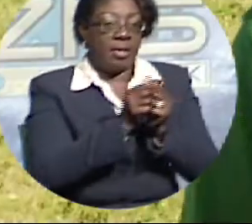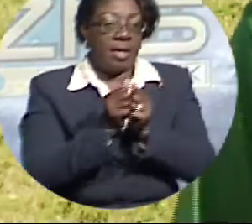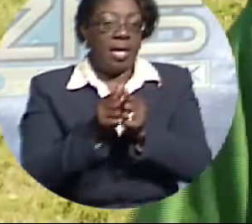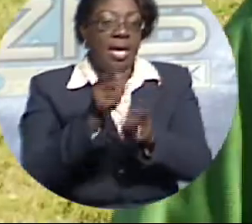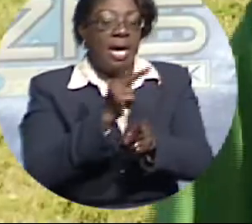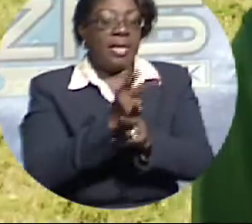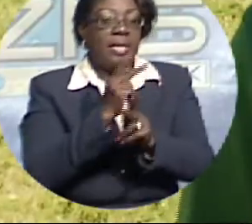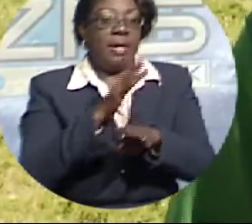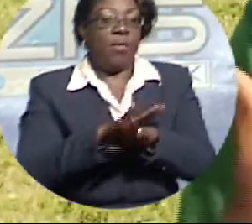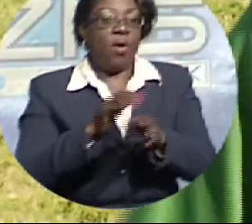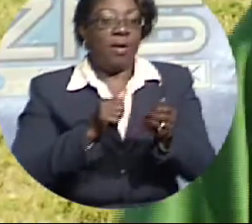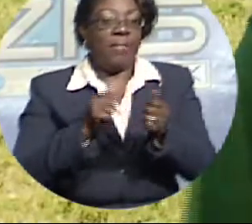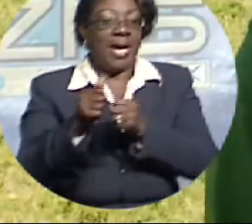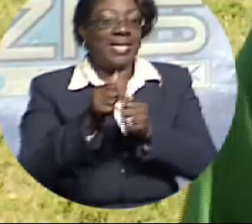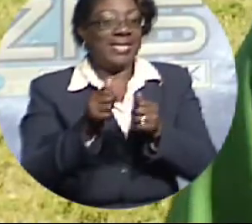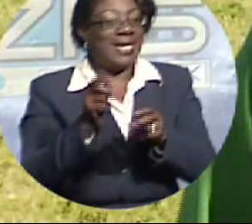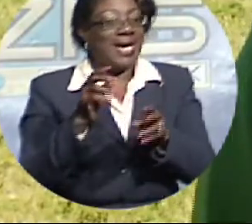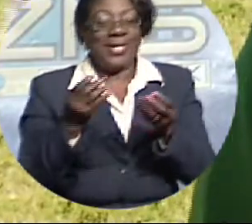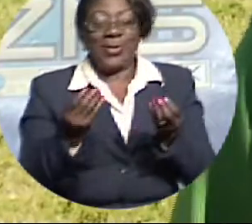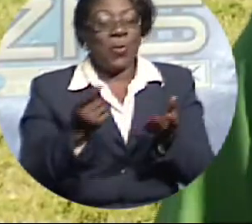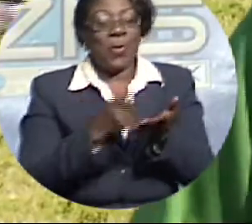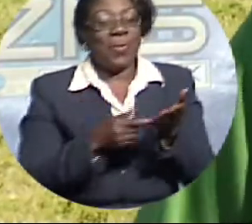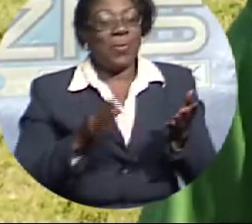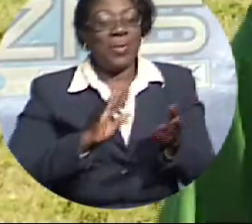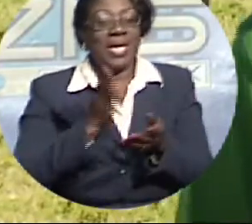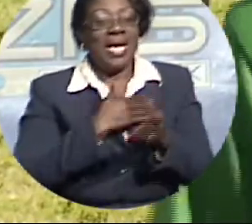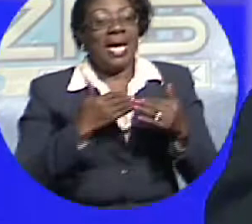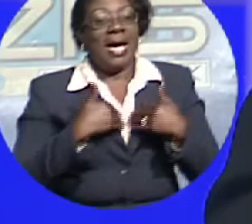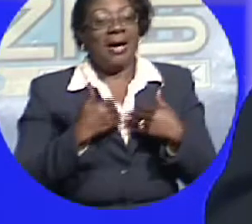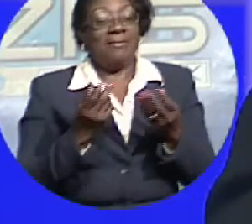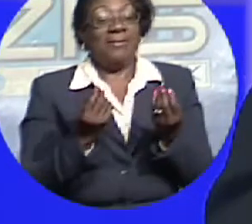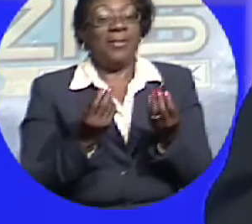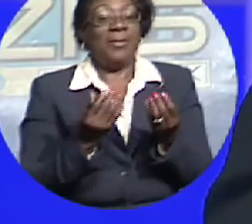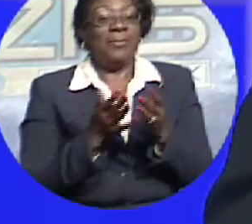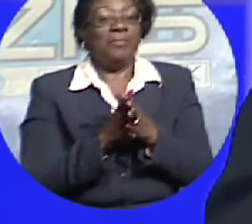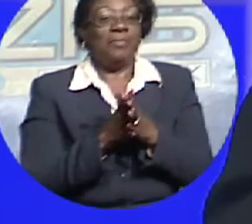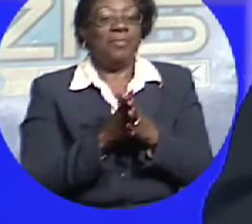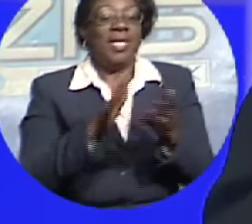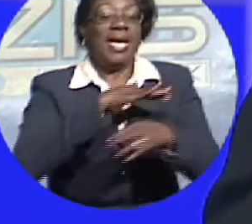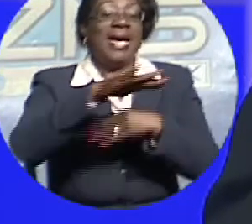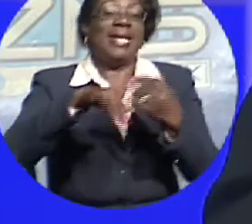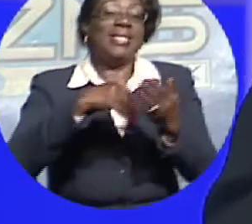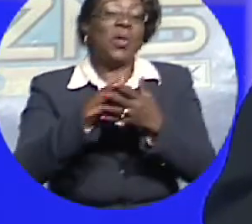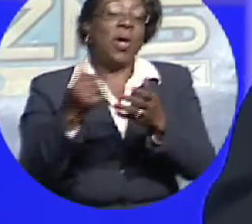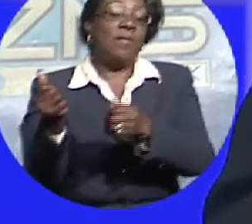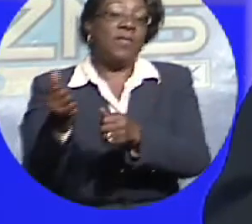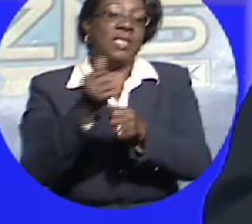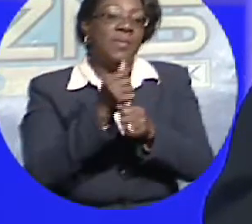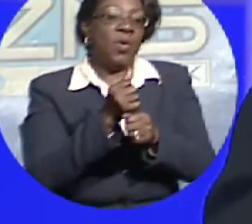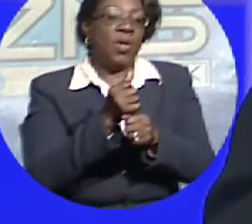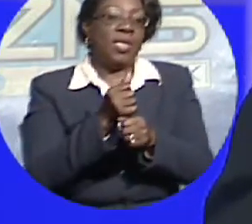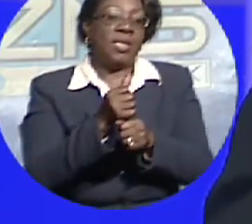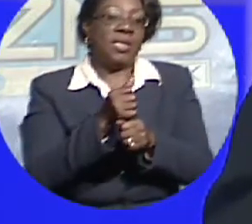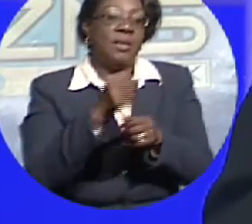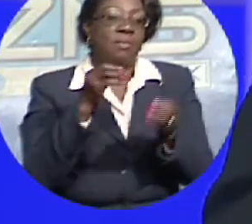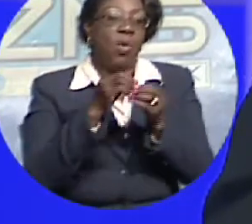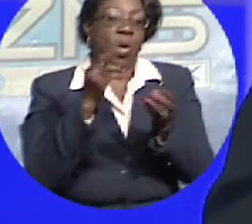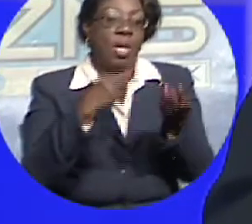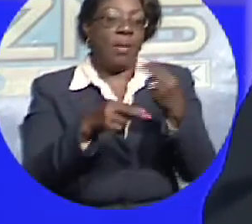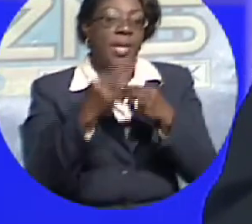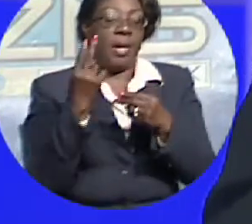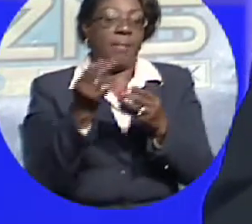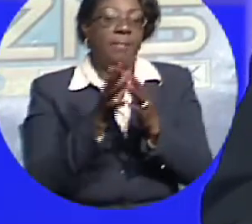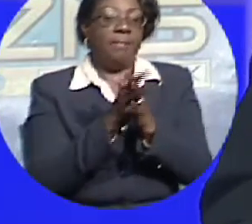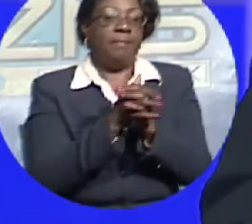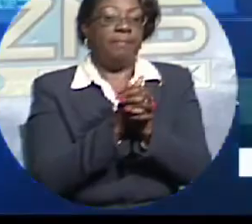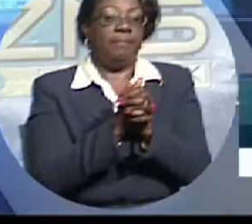on passing and just do what we have to do. And that will do it for sports, but don't go anywhere, there's more to come after